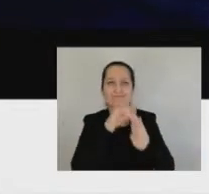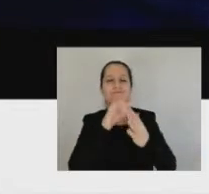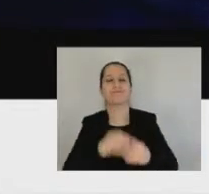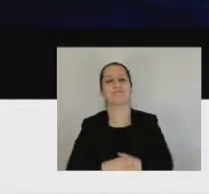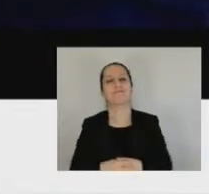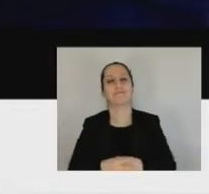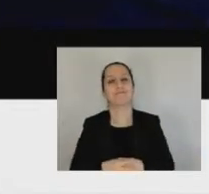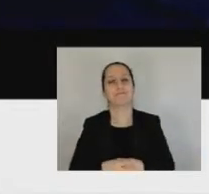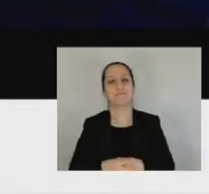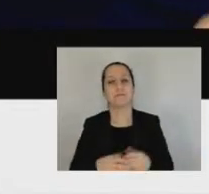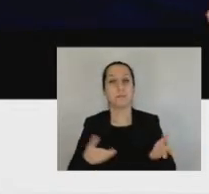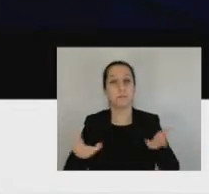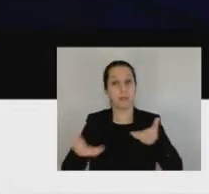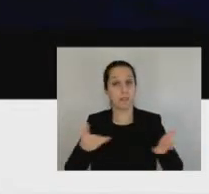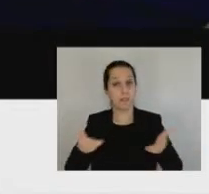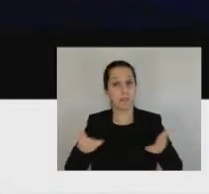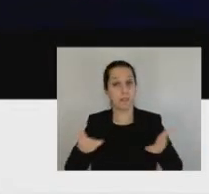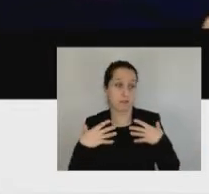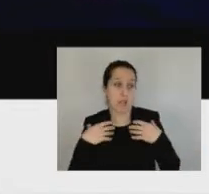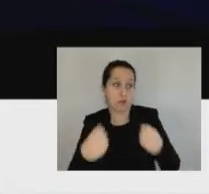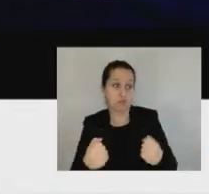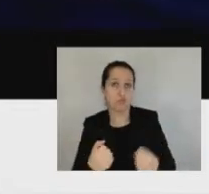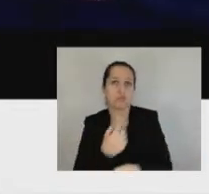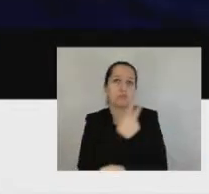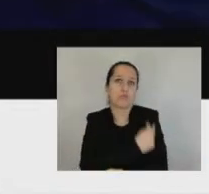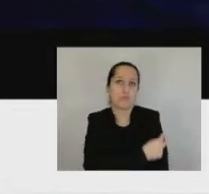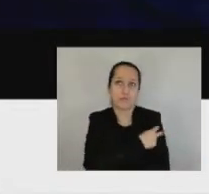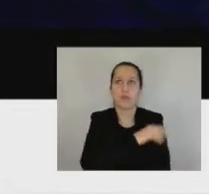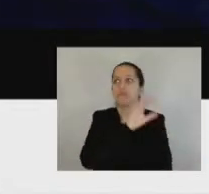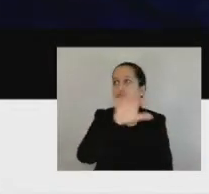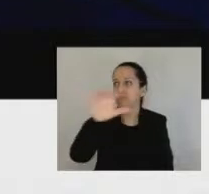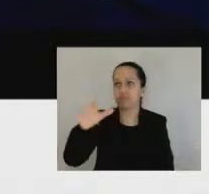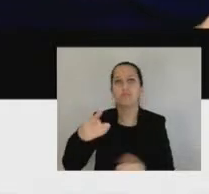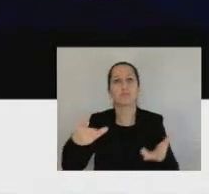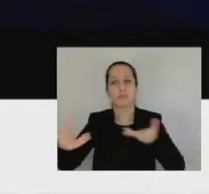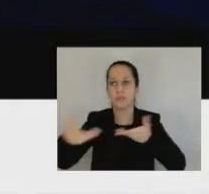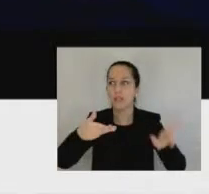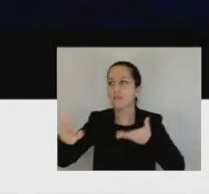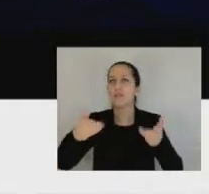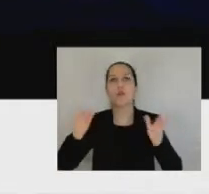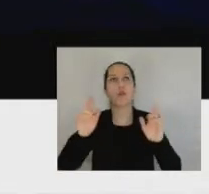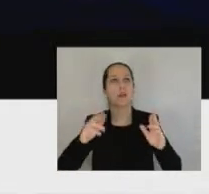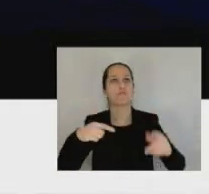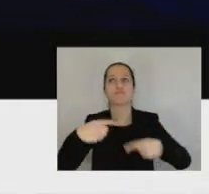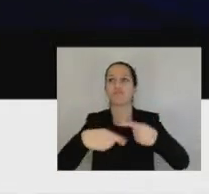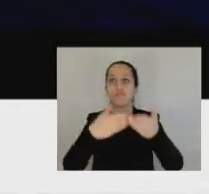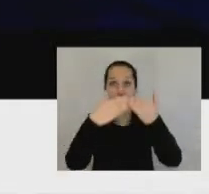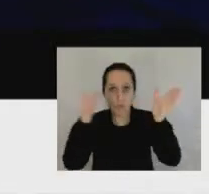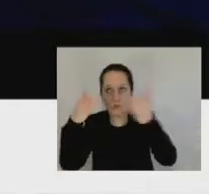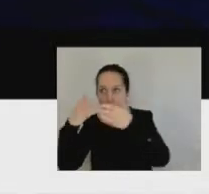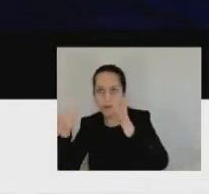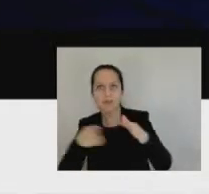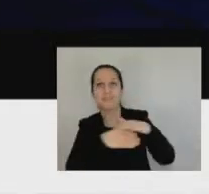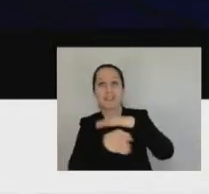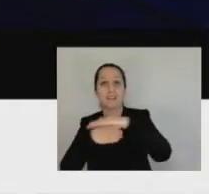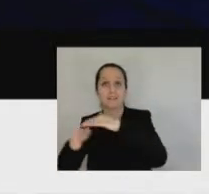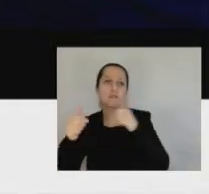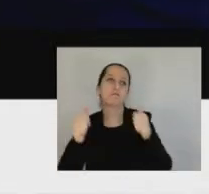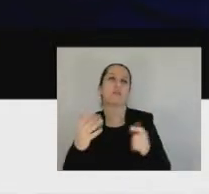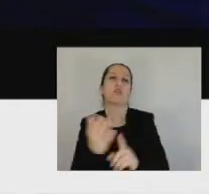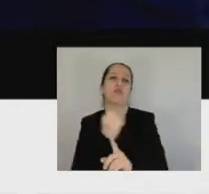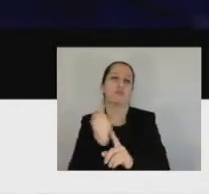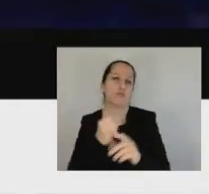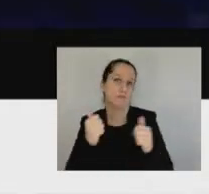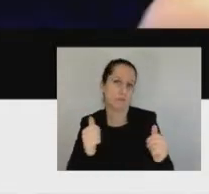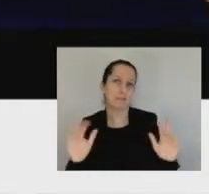social services and health services, it should be an important task in order to achieve better results, especially if